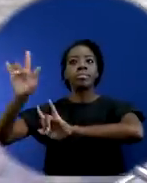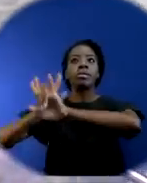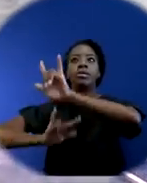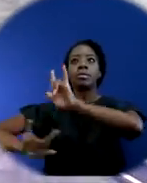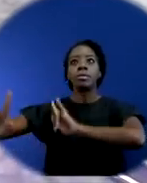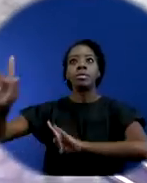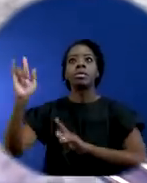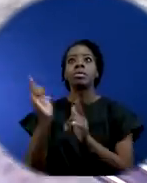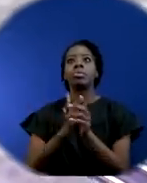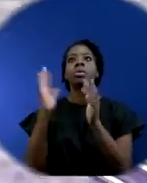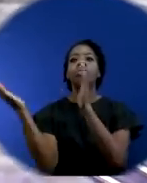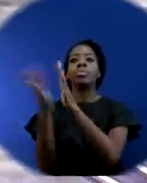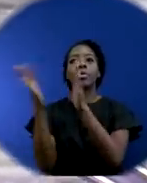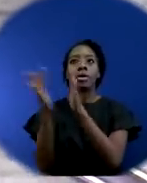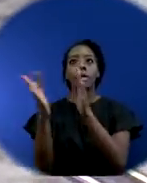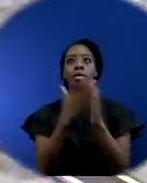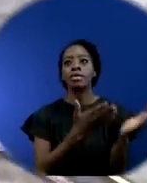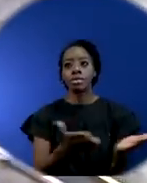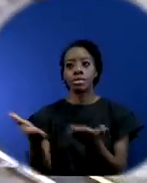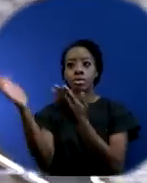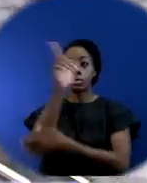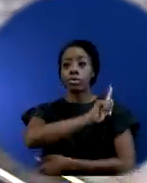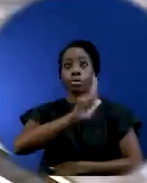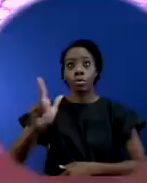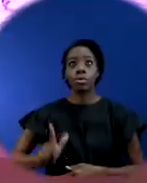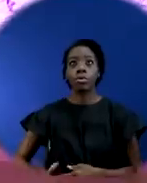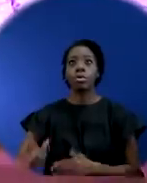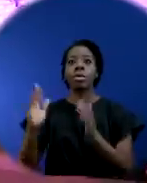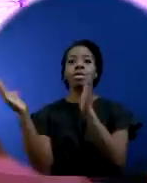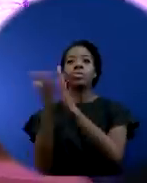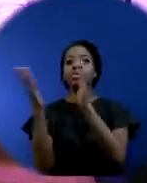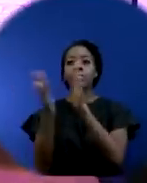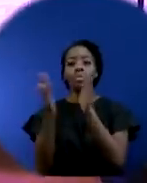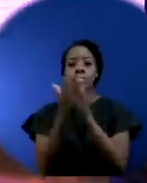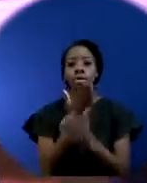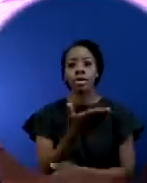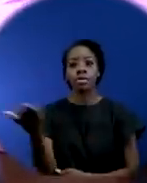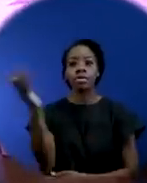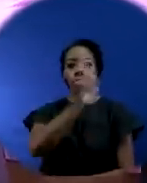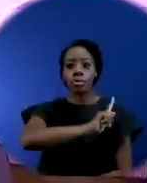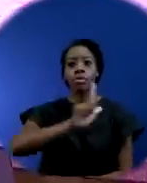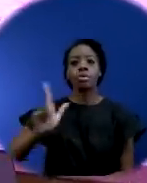We magnify you, Lord. We praise you, Lord.